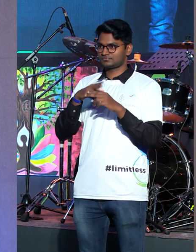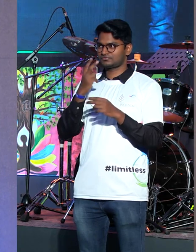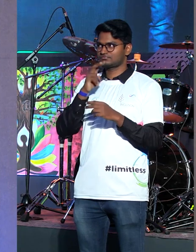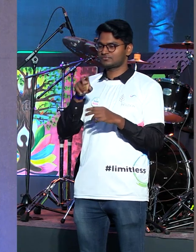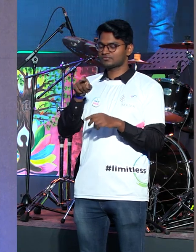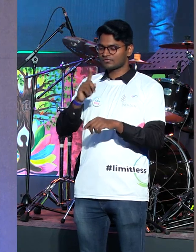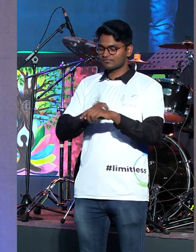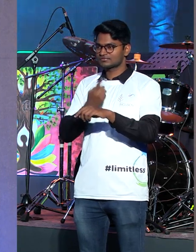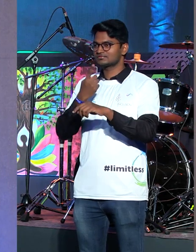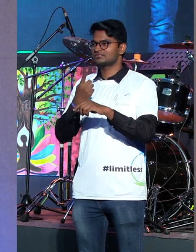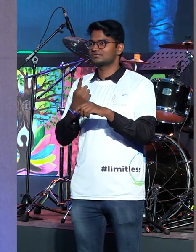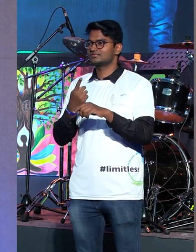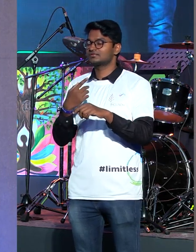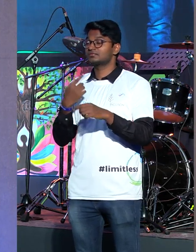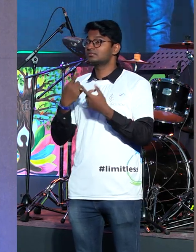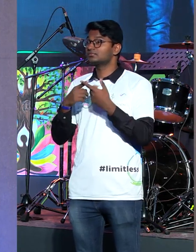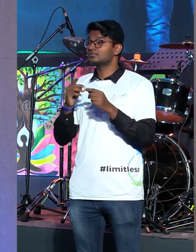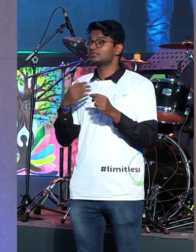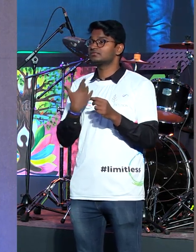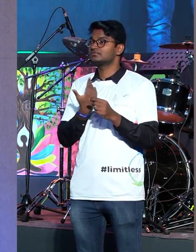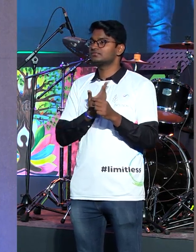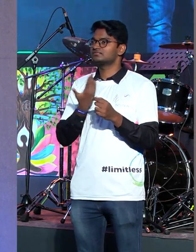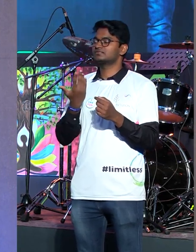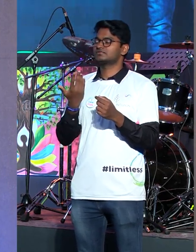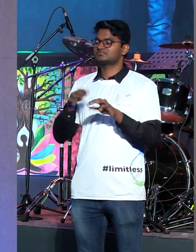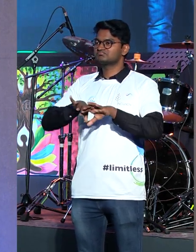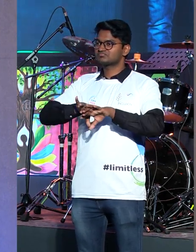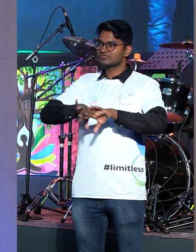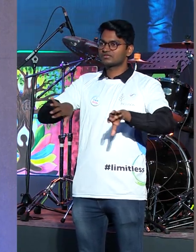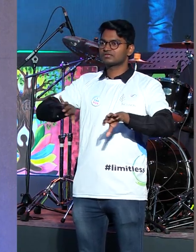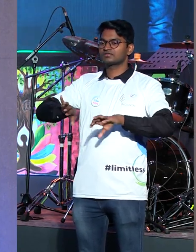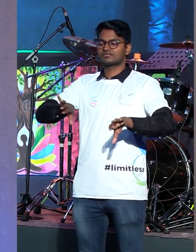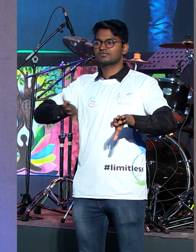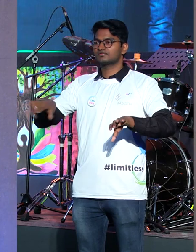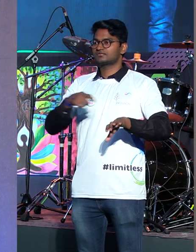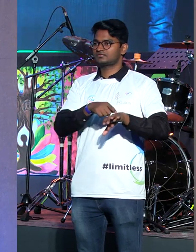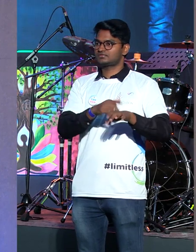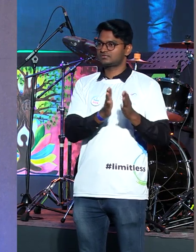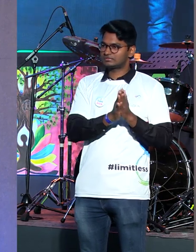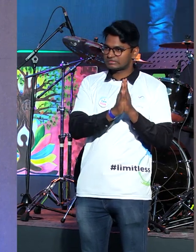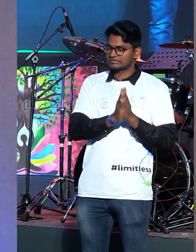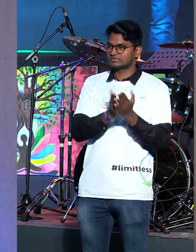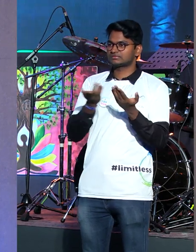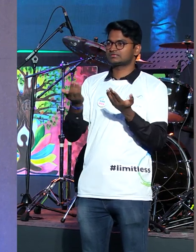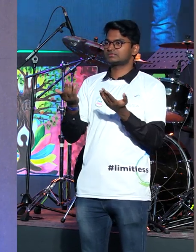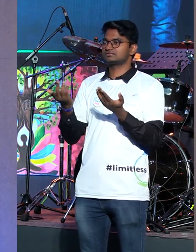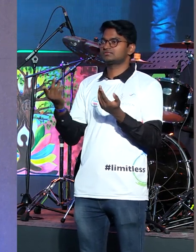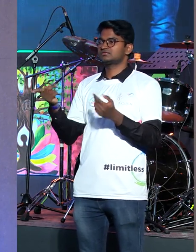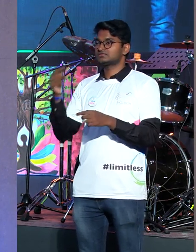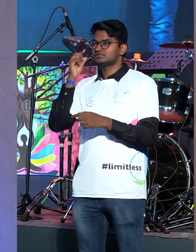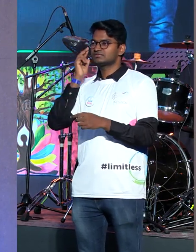firsthand, but we divide ourselves in the name of religion, in the name of caste, in the name of how we look, the color of our